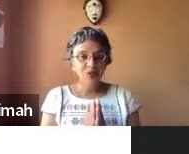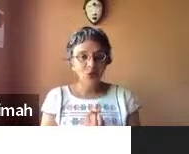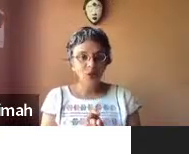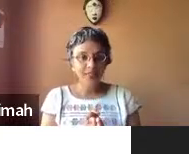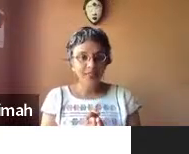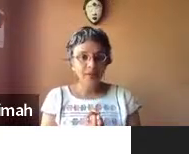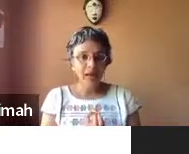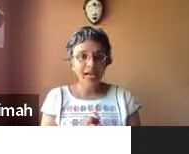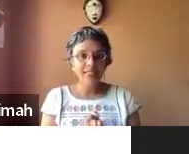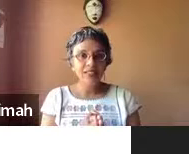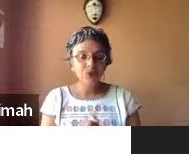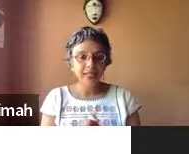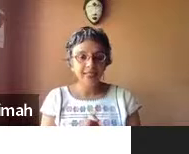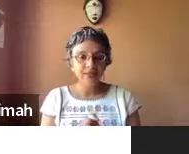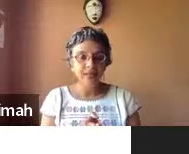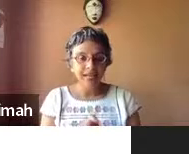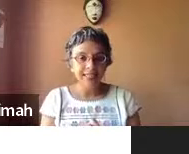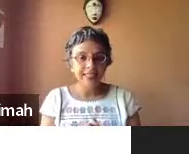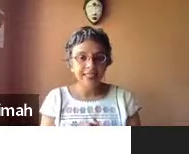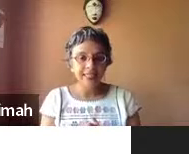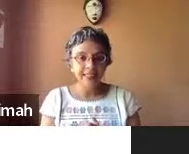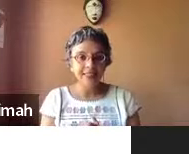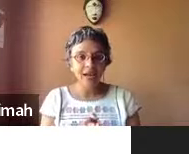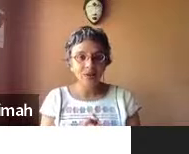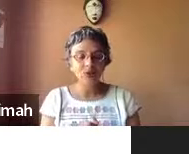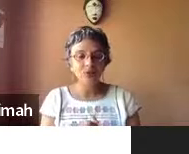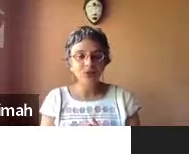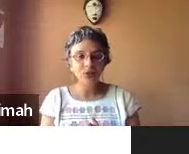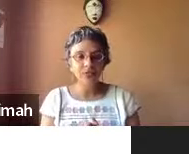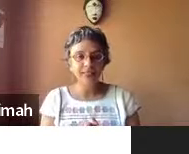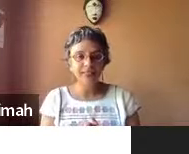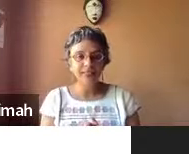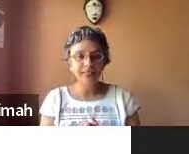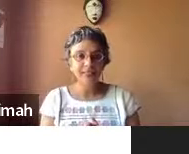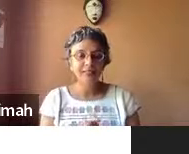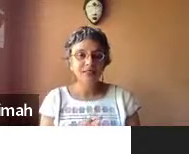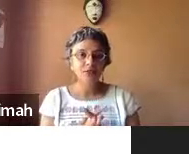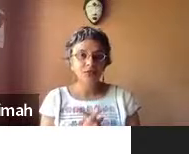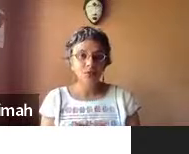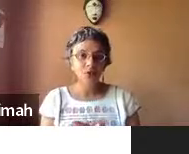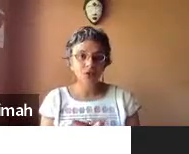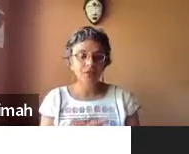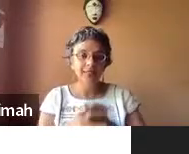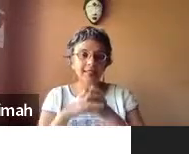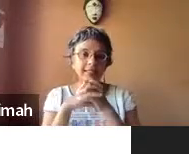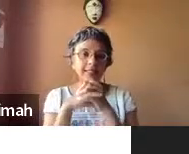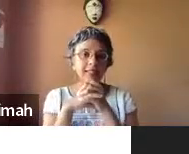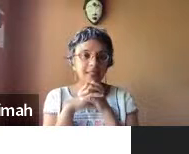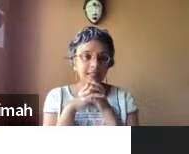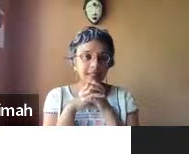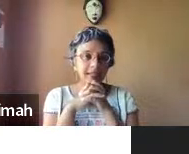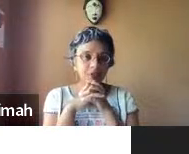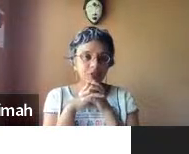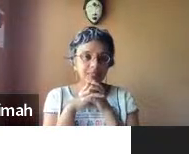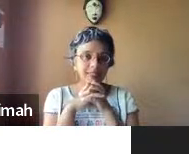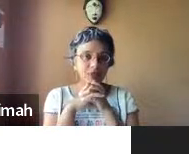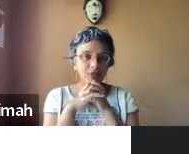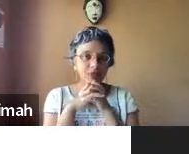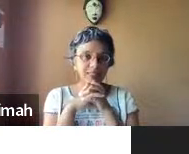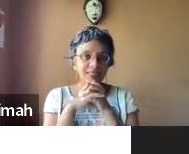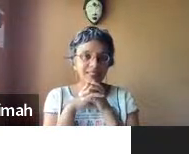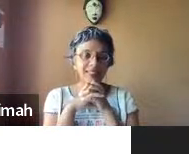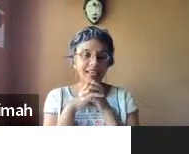I have accorded a pass rate of 18 out of 30 for the